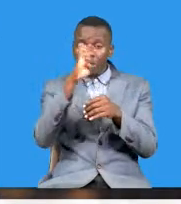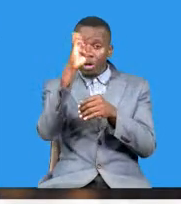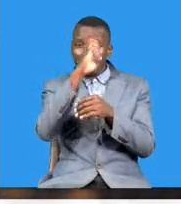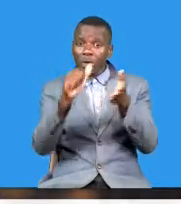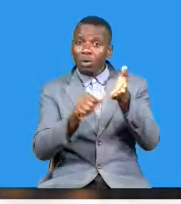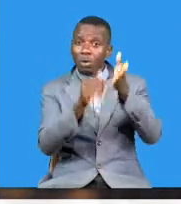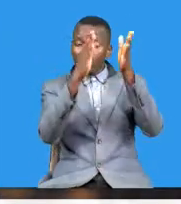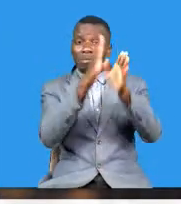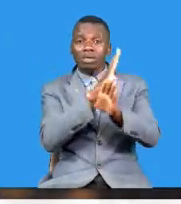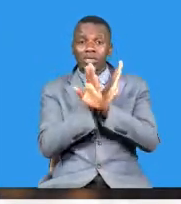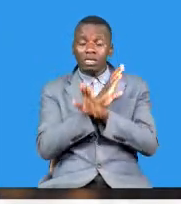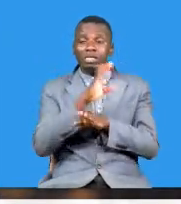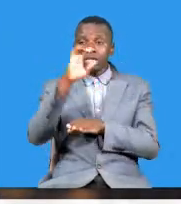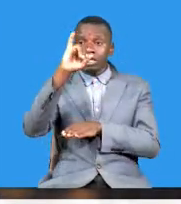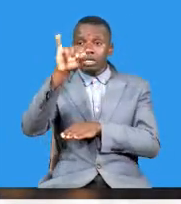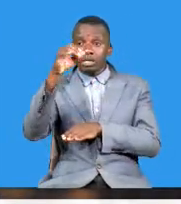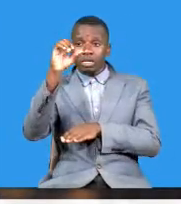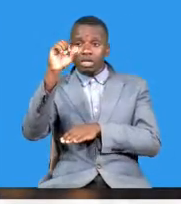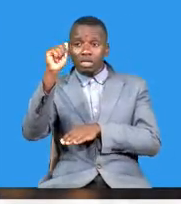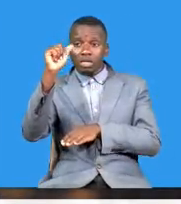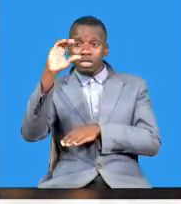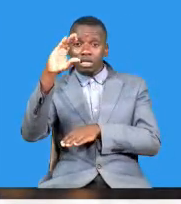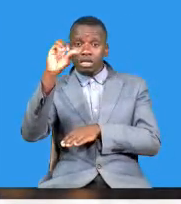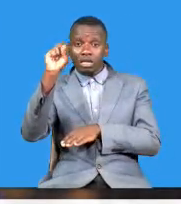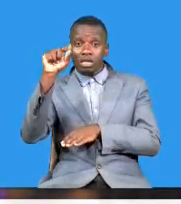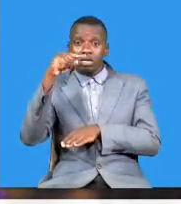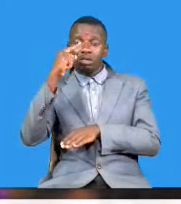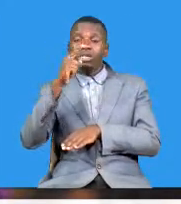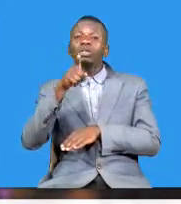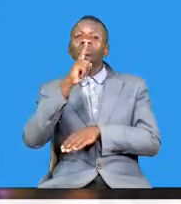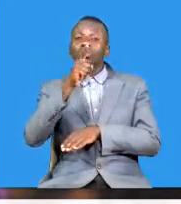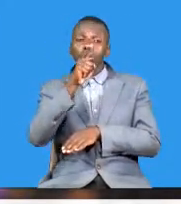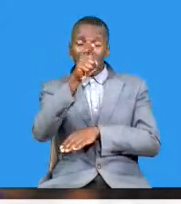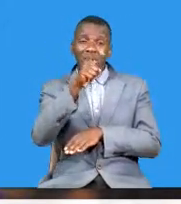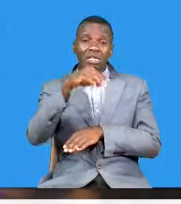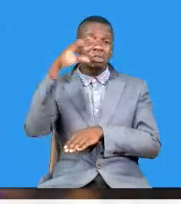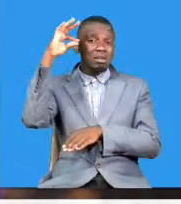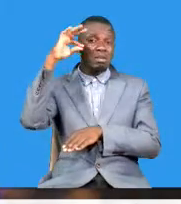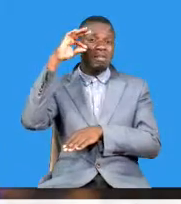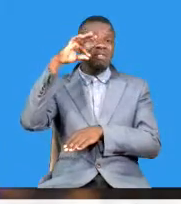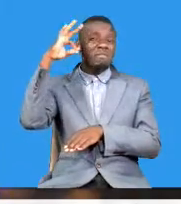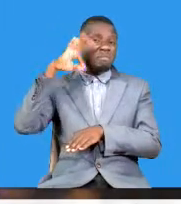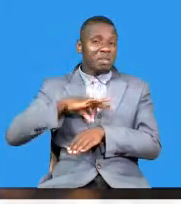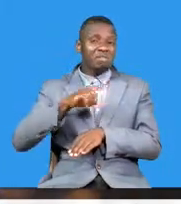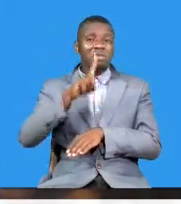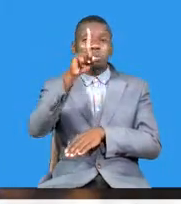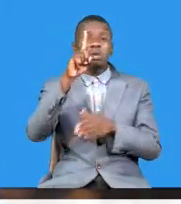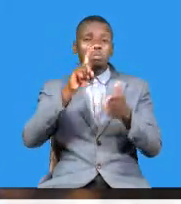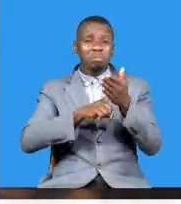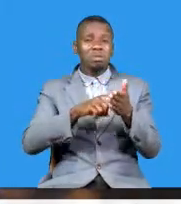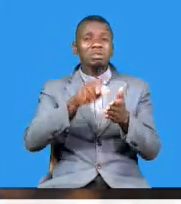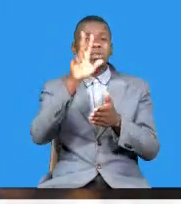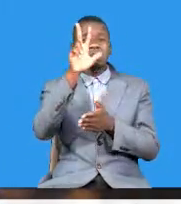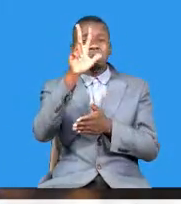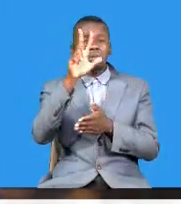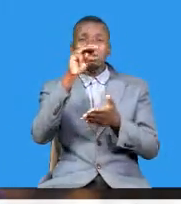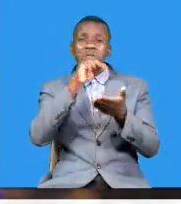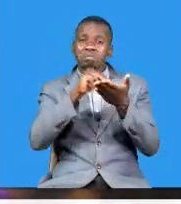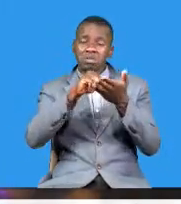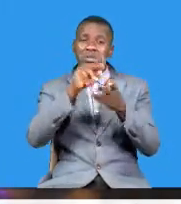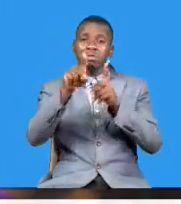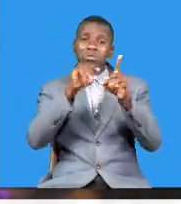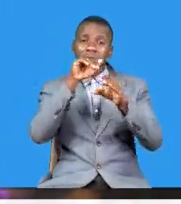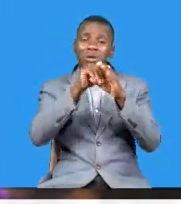project will benefit about 1.3 million people in Zambia over the next 5 years. And Swedish Ambassador